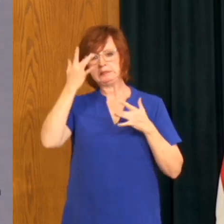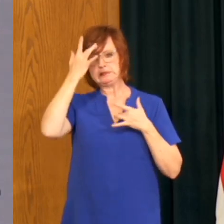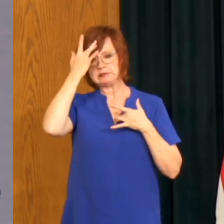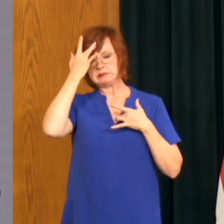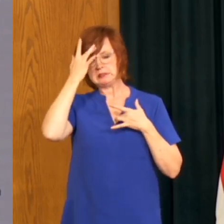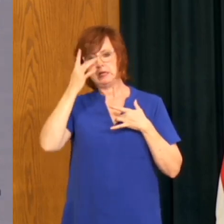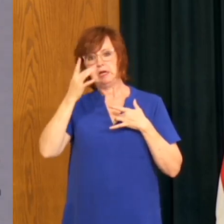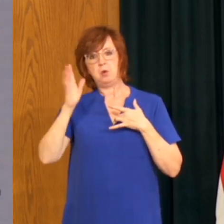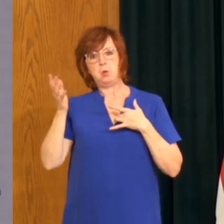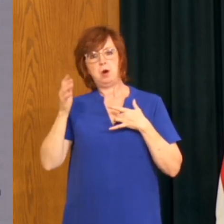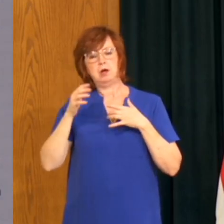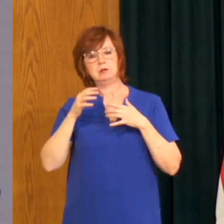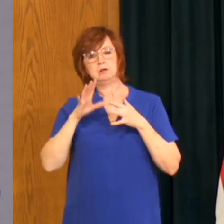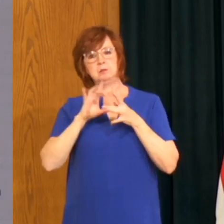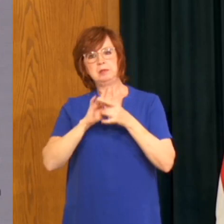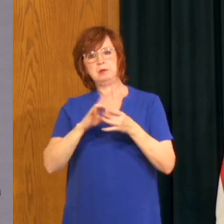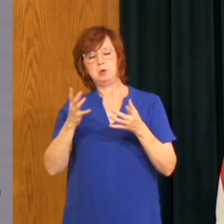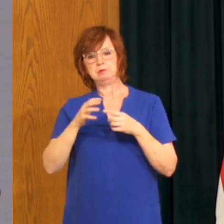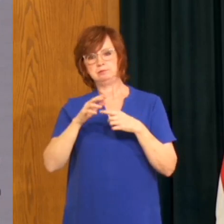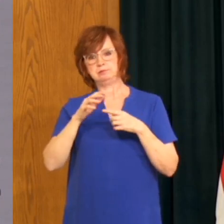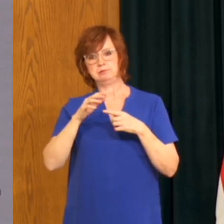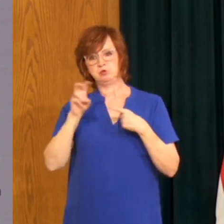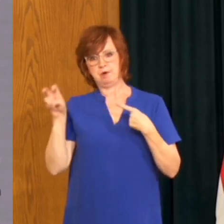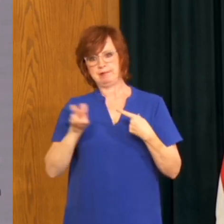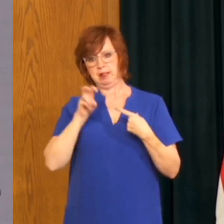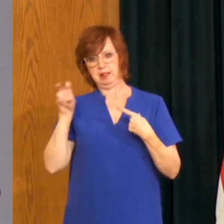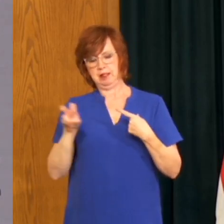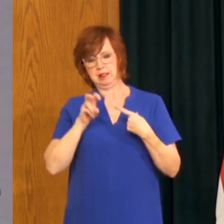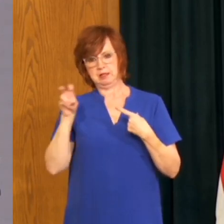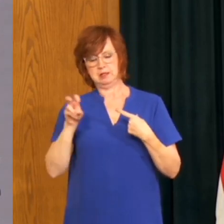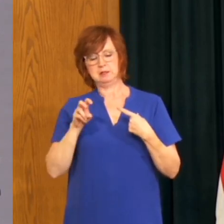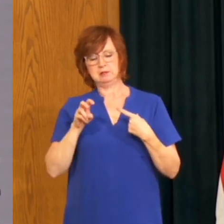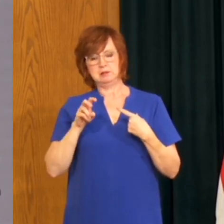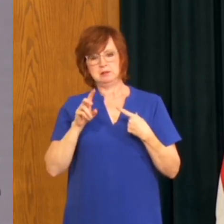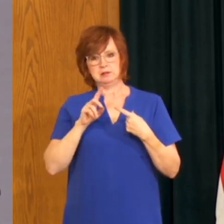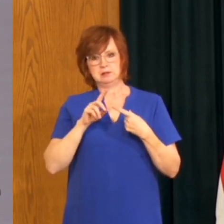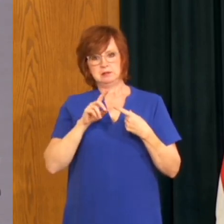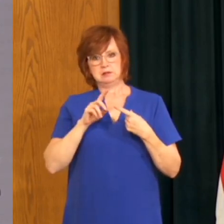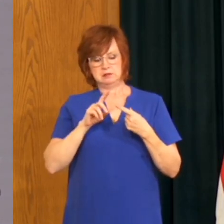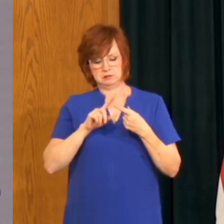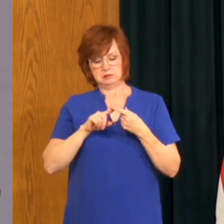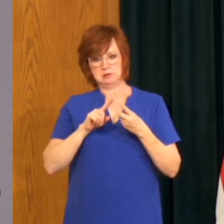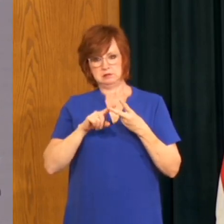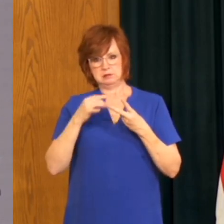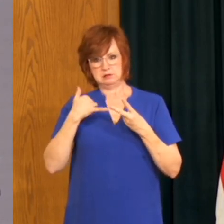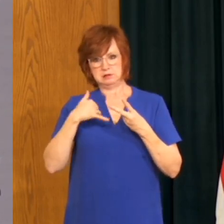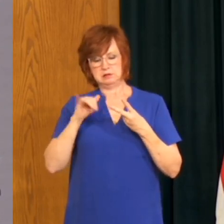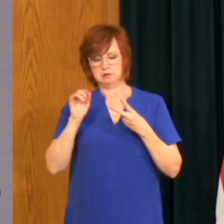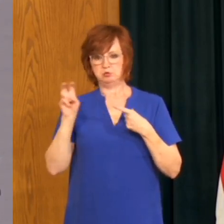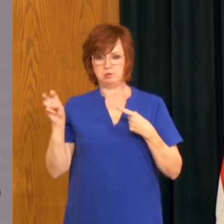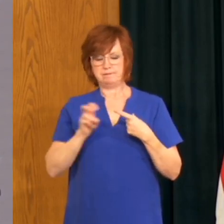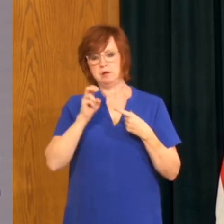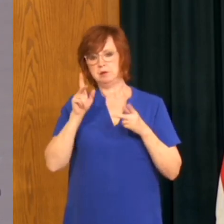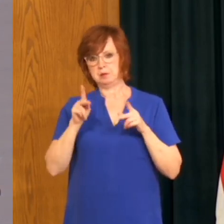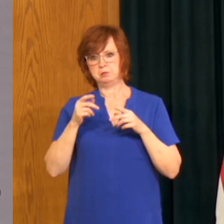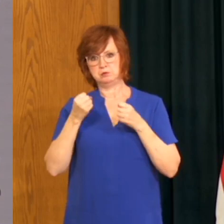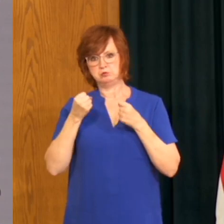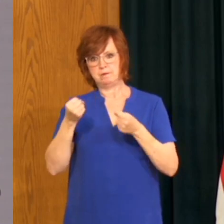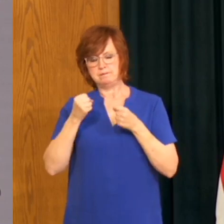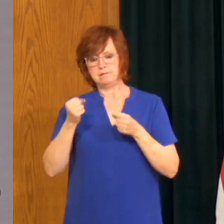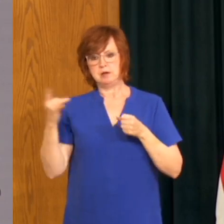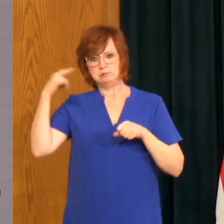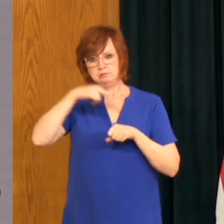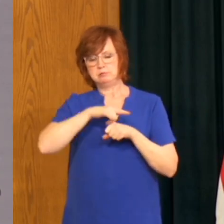we've had, 1 is in the far north linked to an ongoing case, and 3 still are travel-related. We have ongoing travel. Individuals